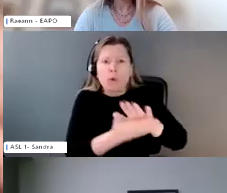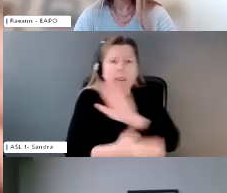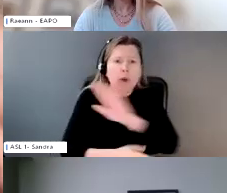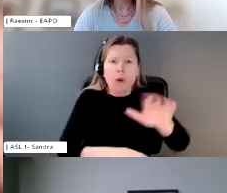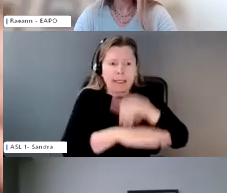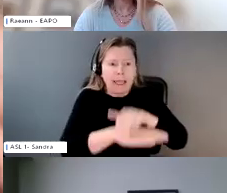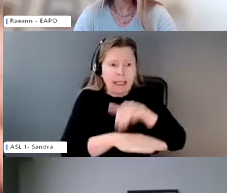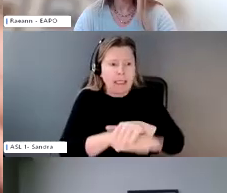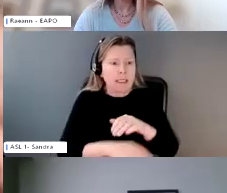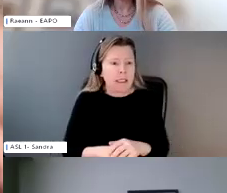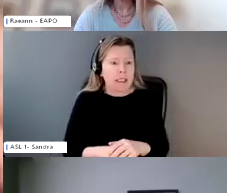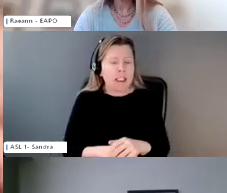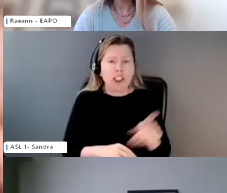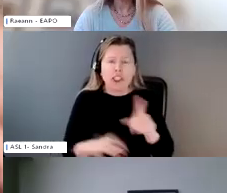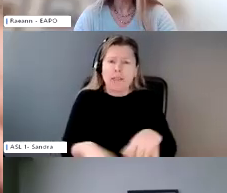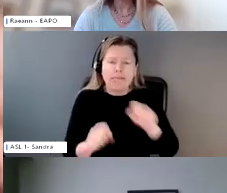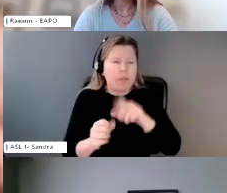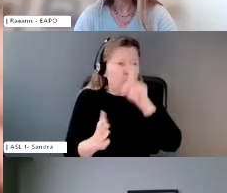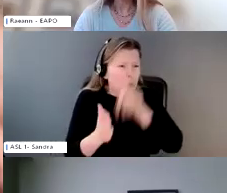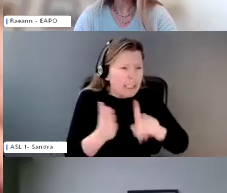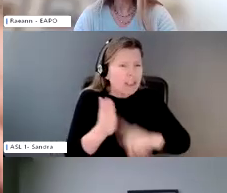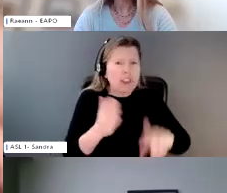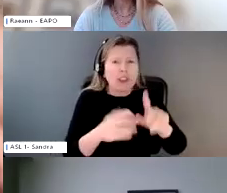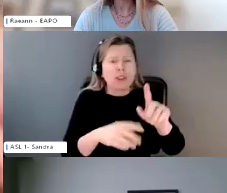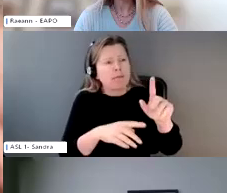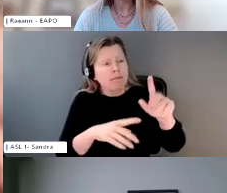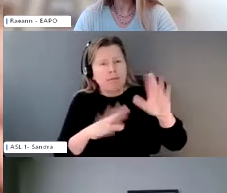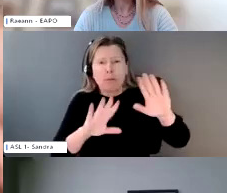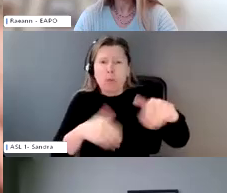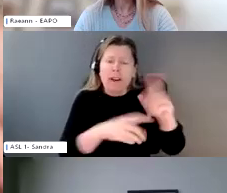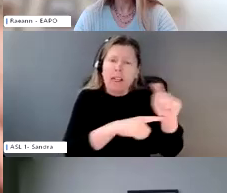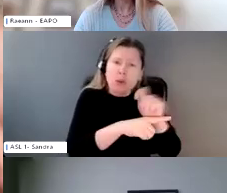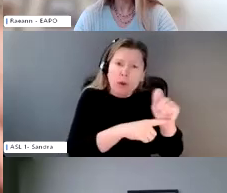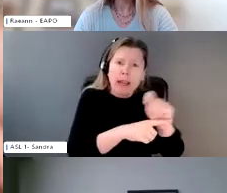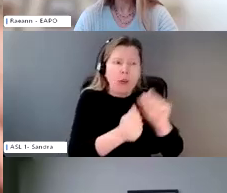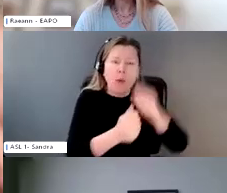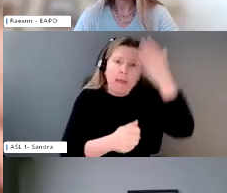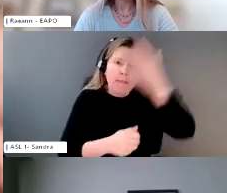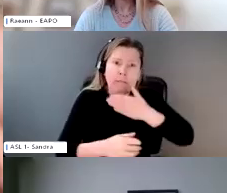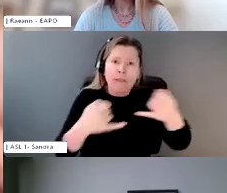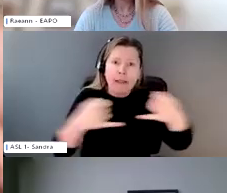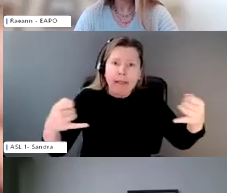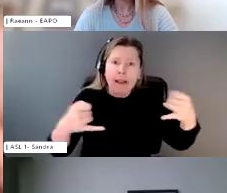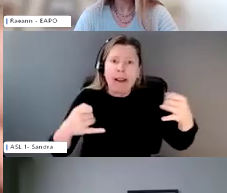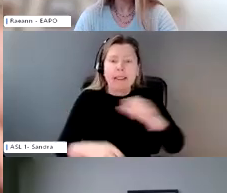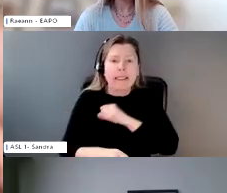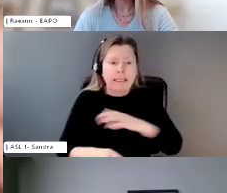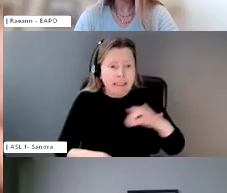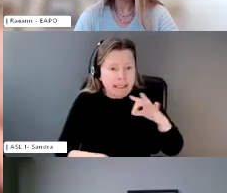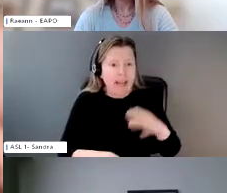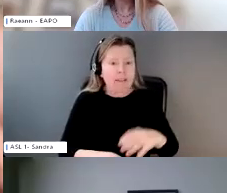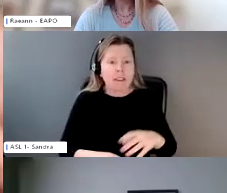conducts research that's done extensive training with frontline staff in the areas of bullying, aggression, age